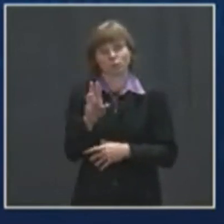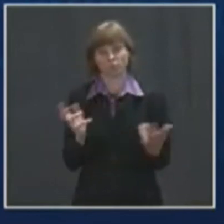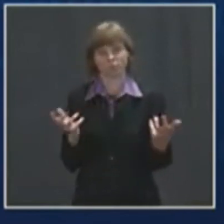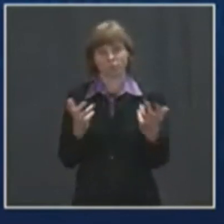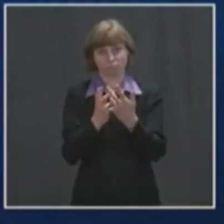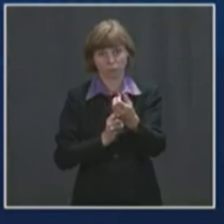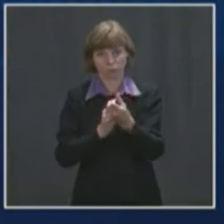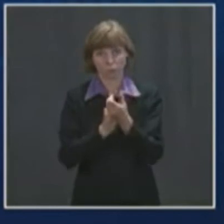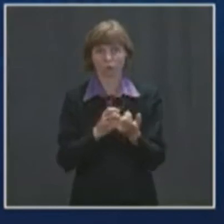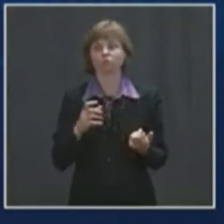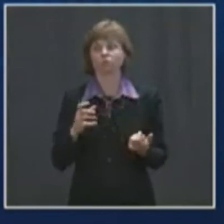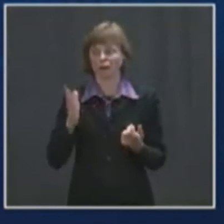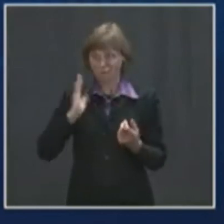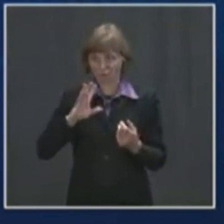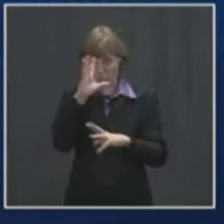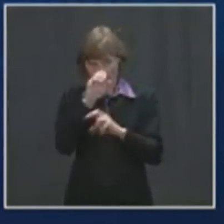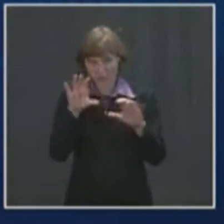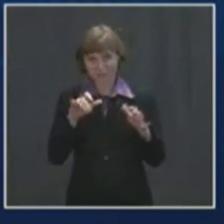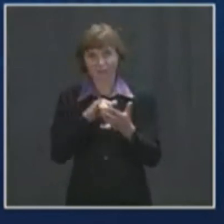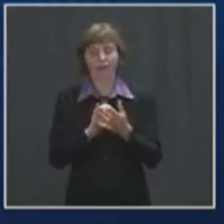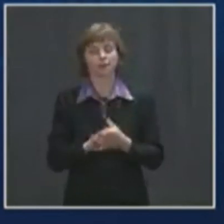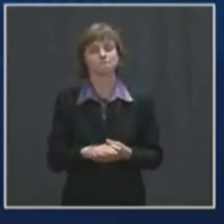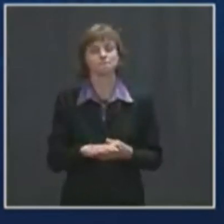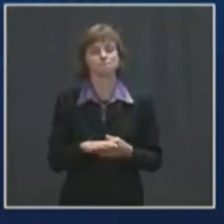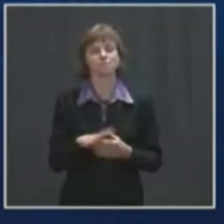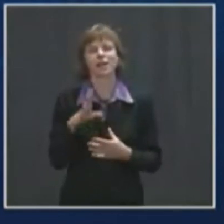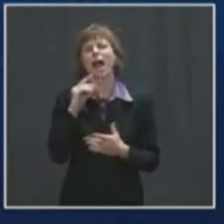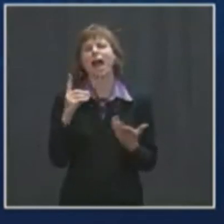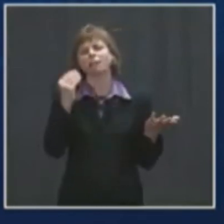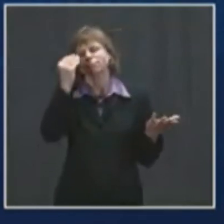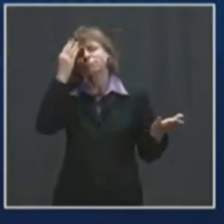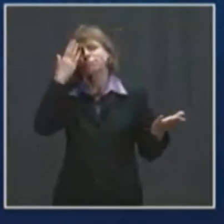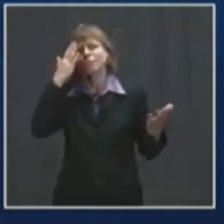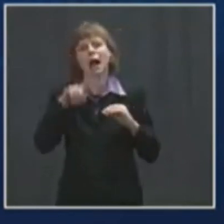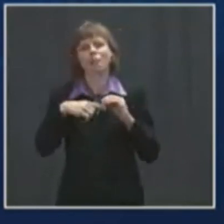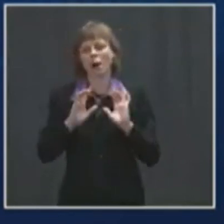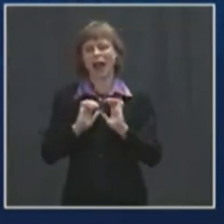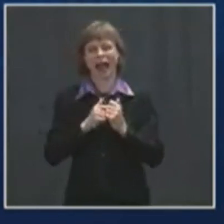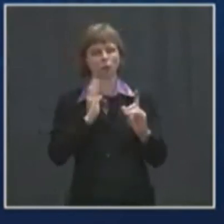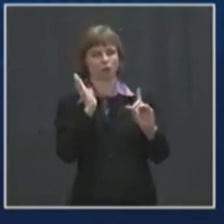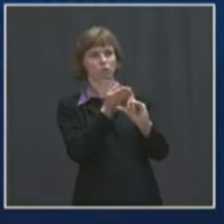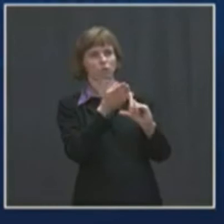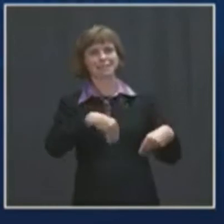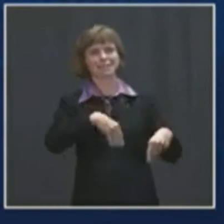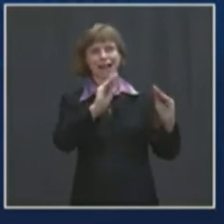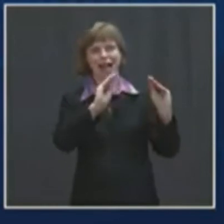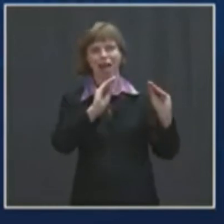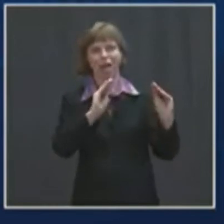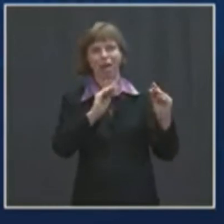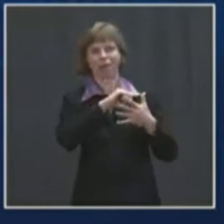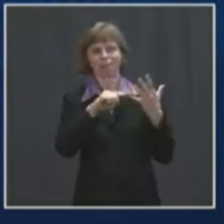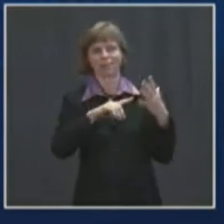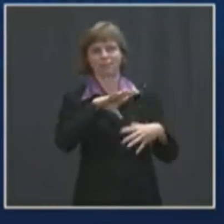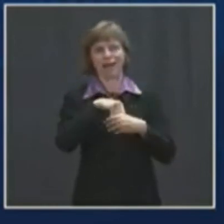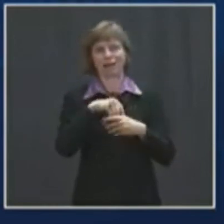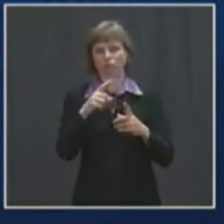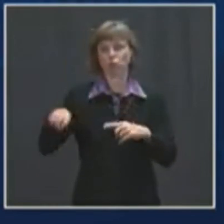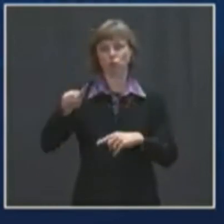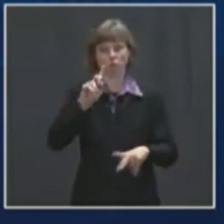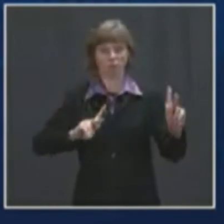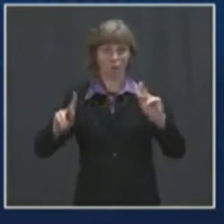There's also lessons we've learned about how we sell the packages that we're putting out there to the public. And that's one of